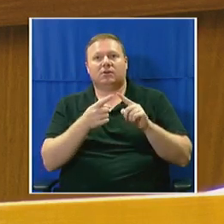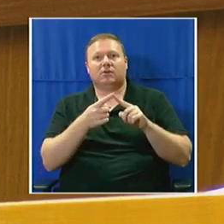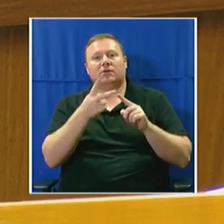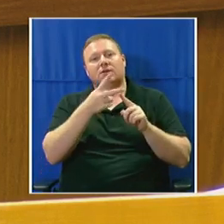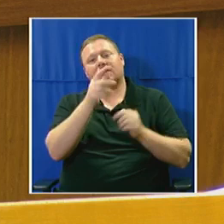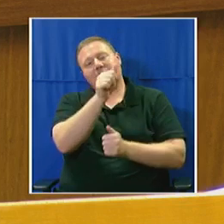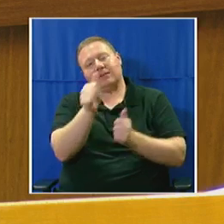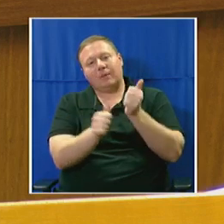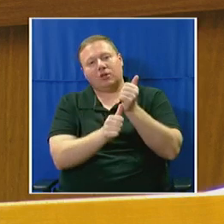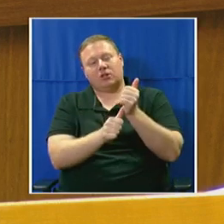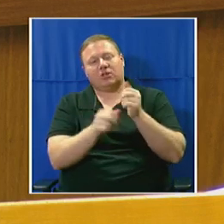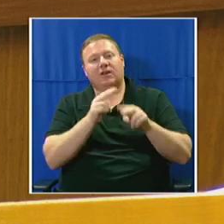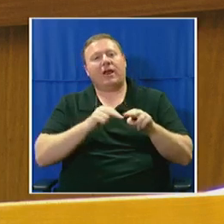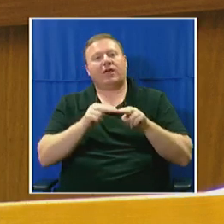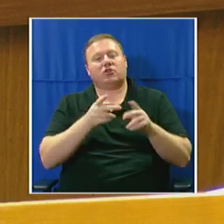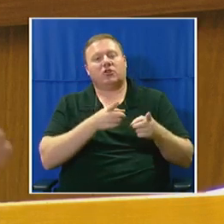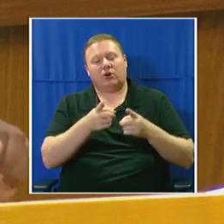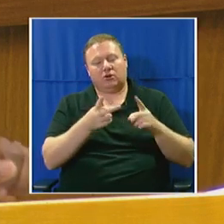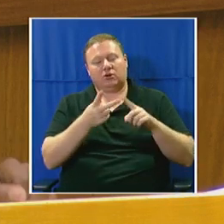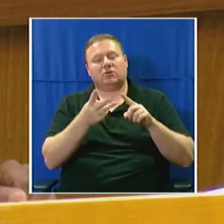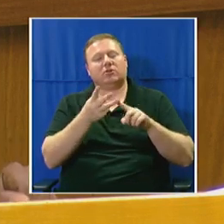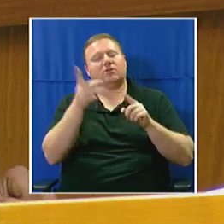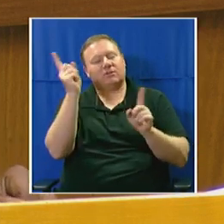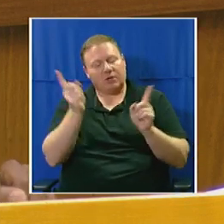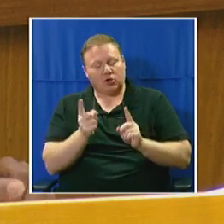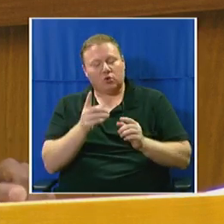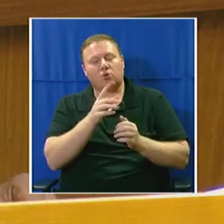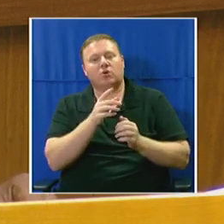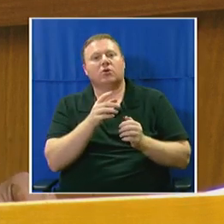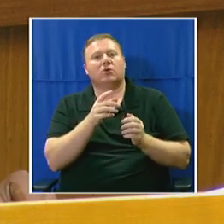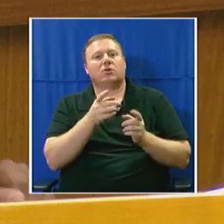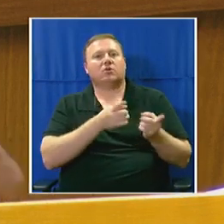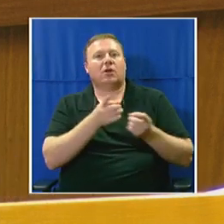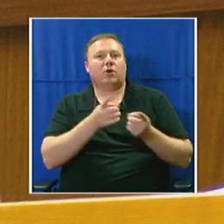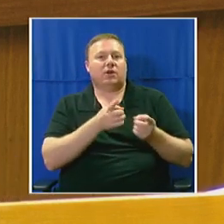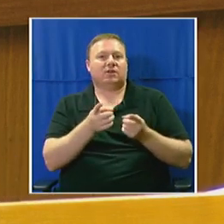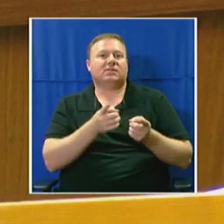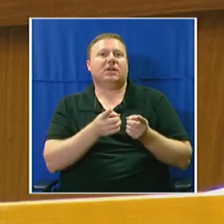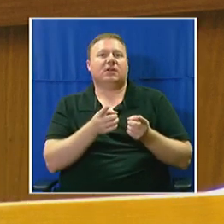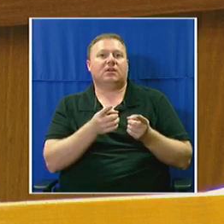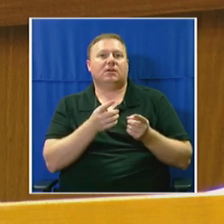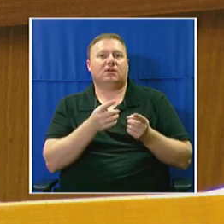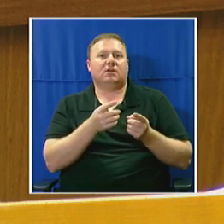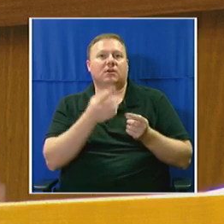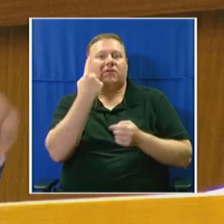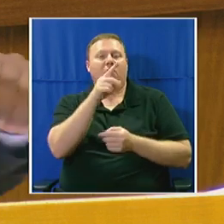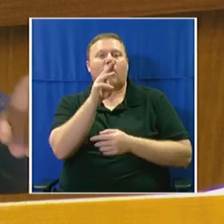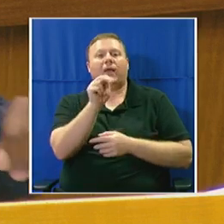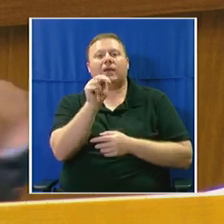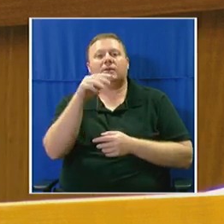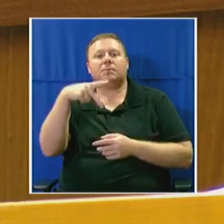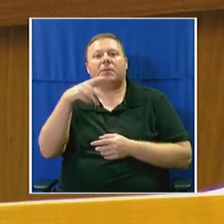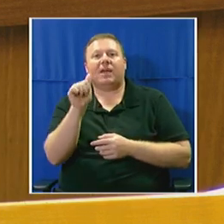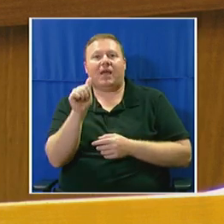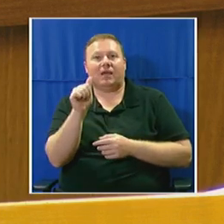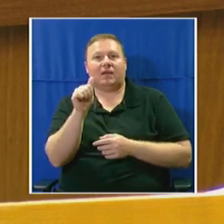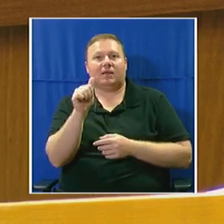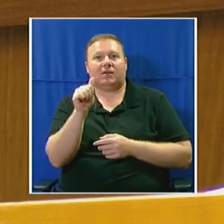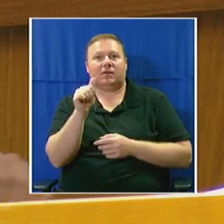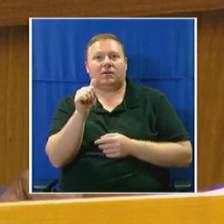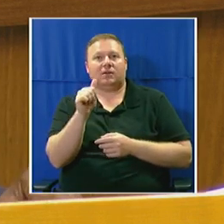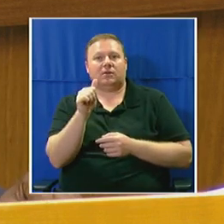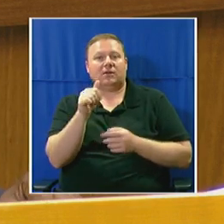chair section 9 of the NPA act sets out the qualifications for appointment to the position of the national director of public prosecutions